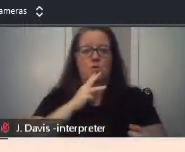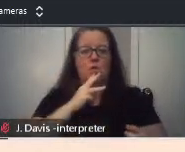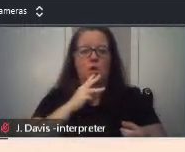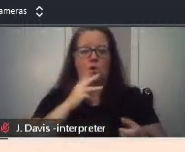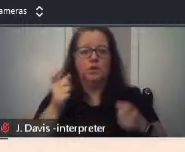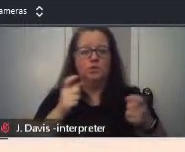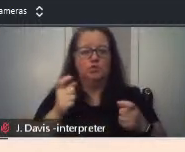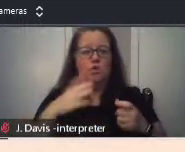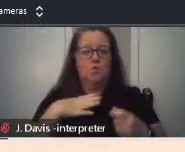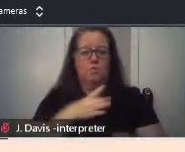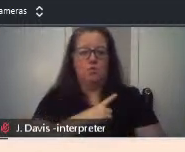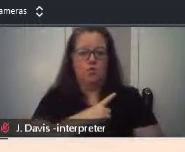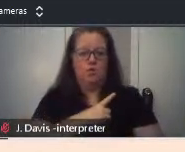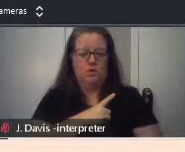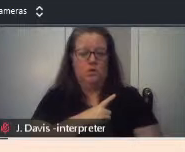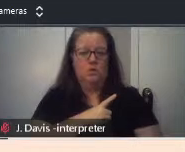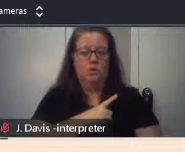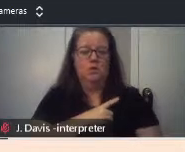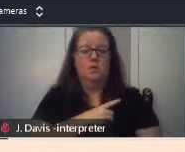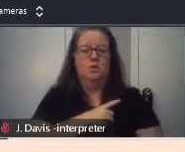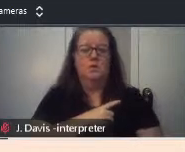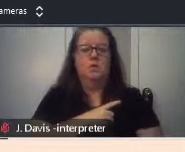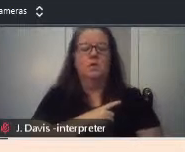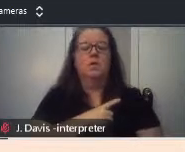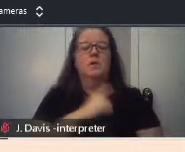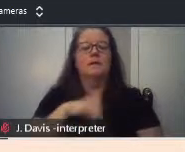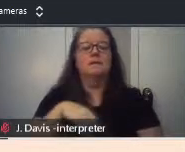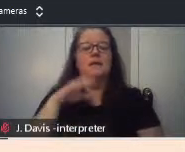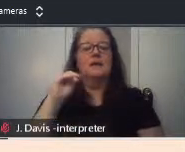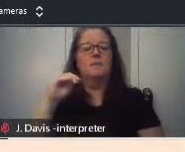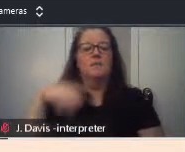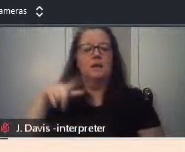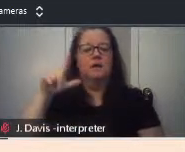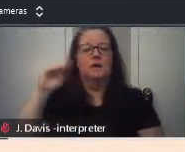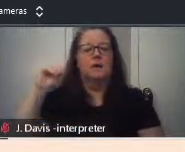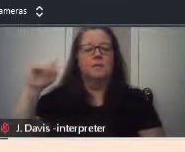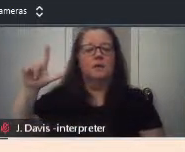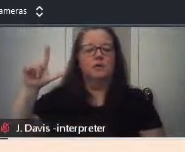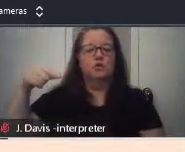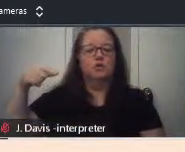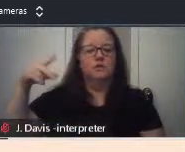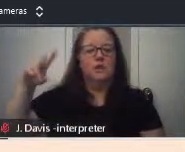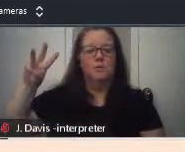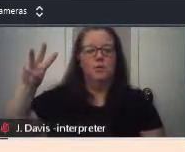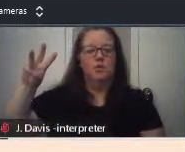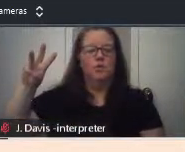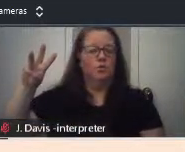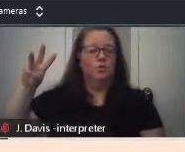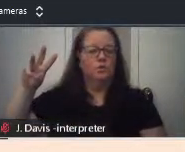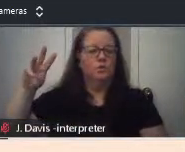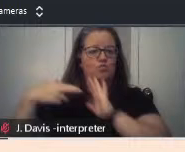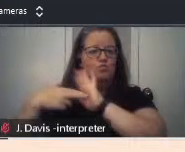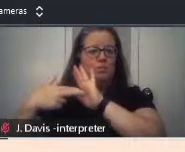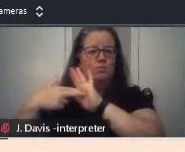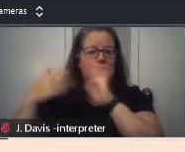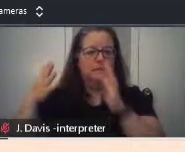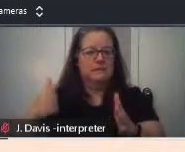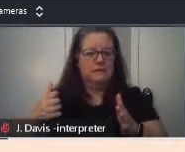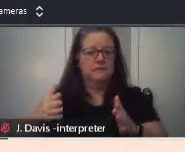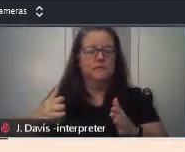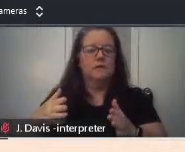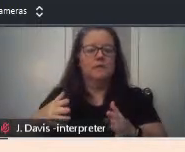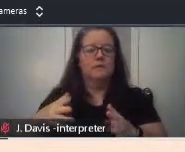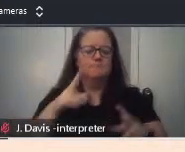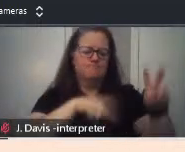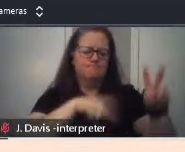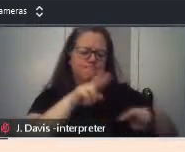is actually sits on that board. He's our MLG&W representative. But mainly what they do is they look at the water permitting for